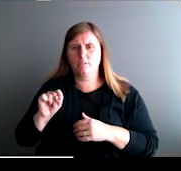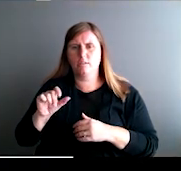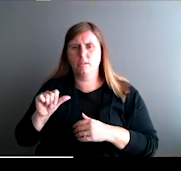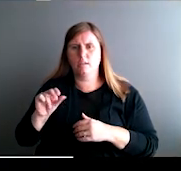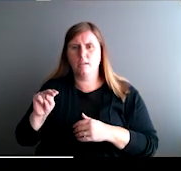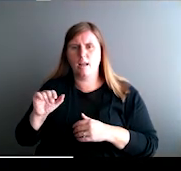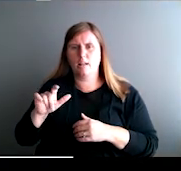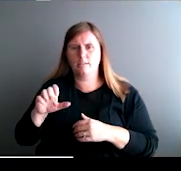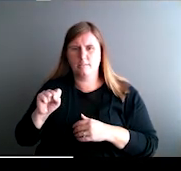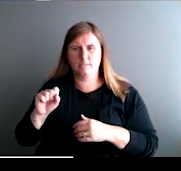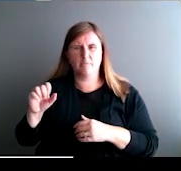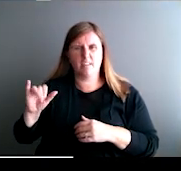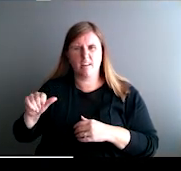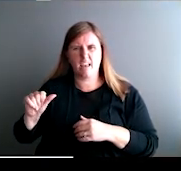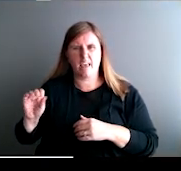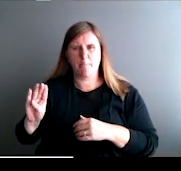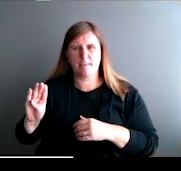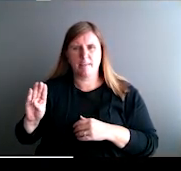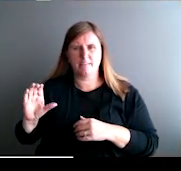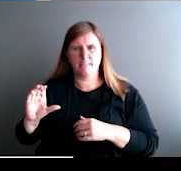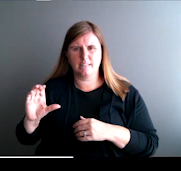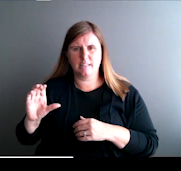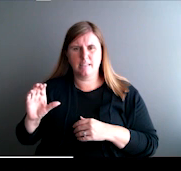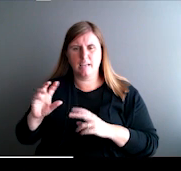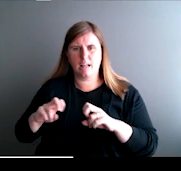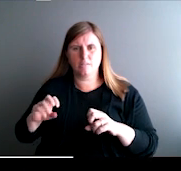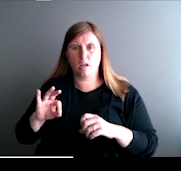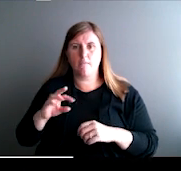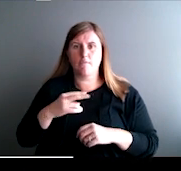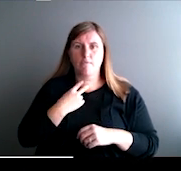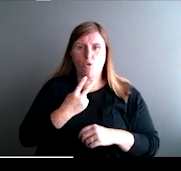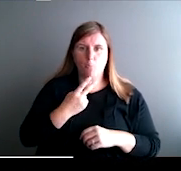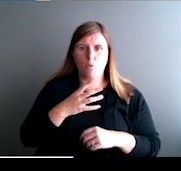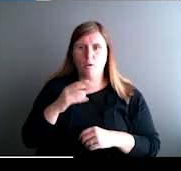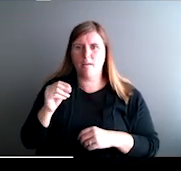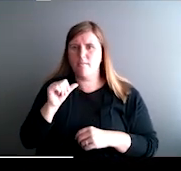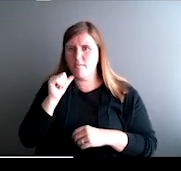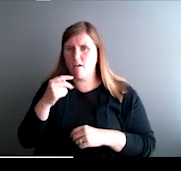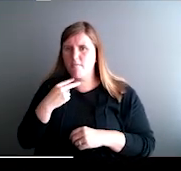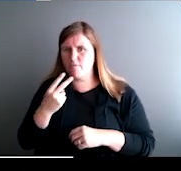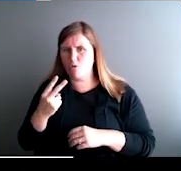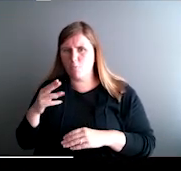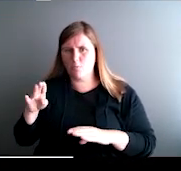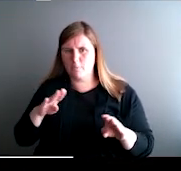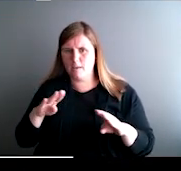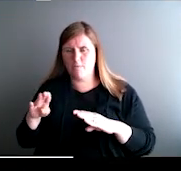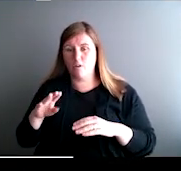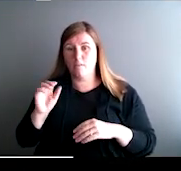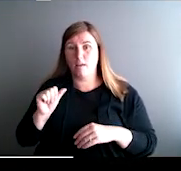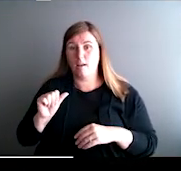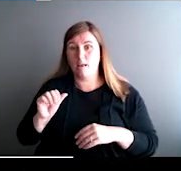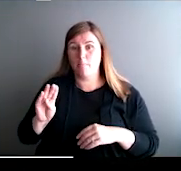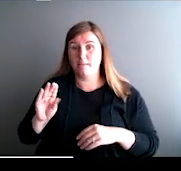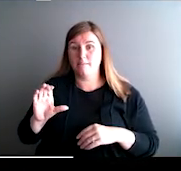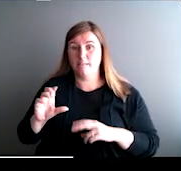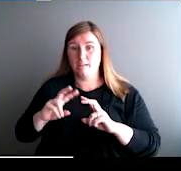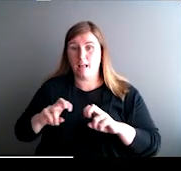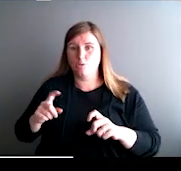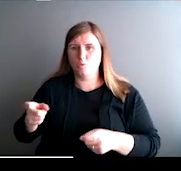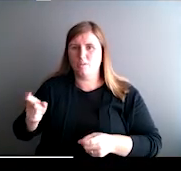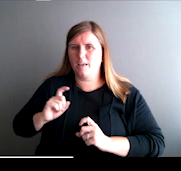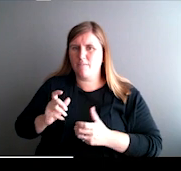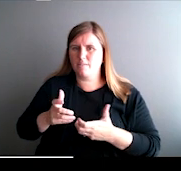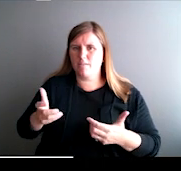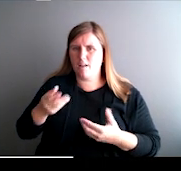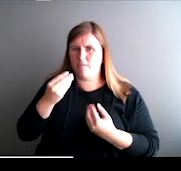ABC analysis of verbal and nonverbal behavior. That ABC analysis will give us a lot of the information